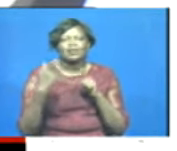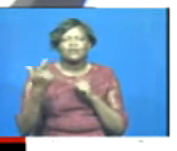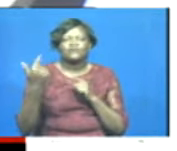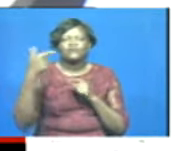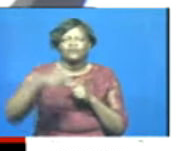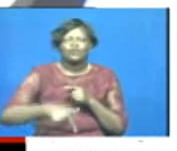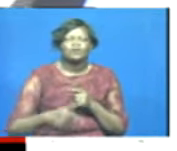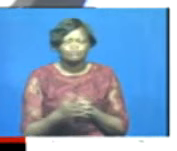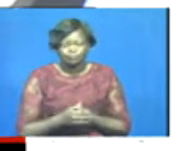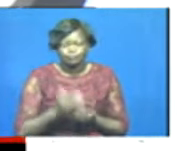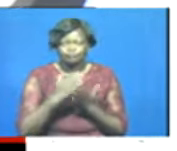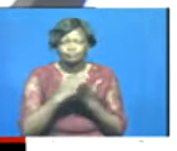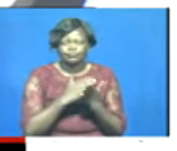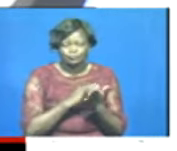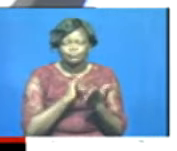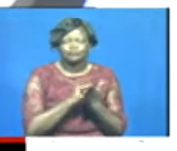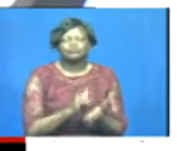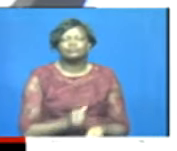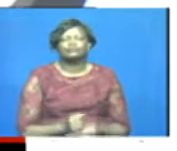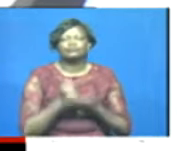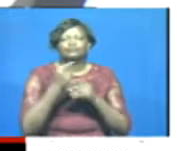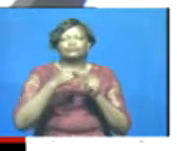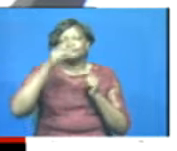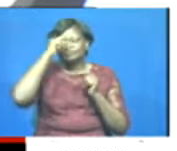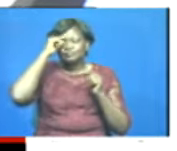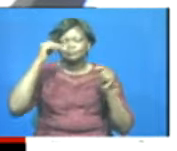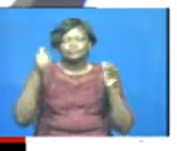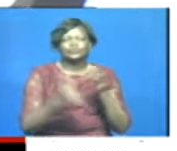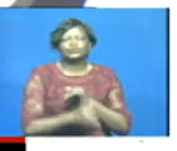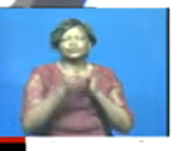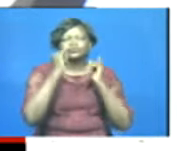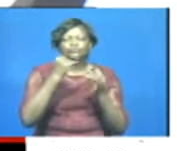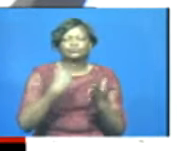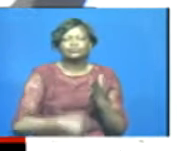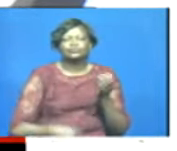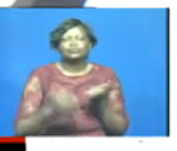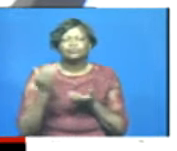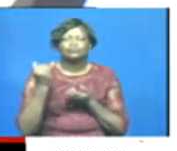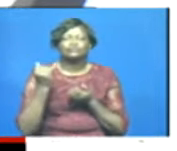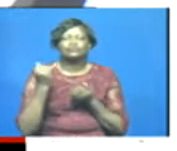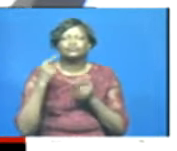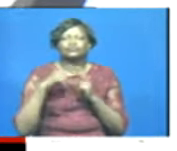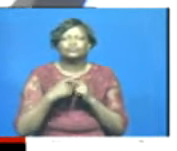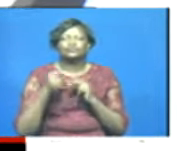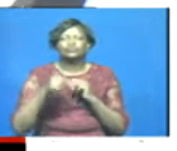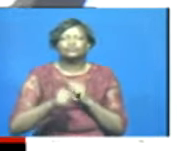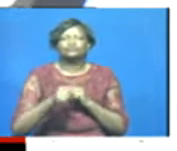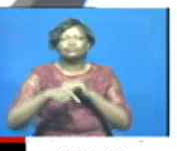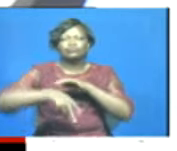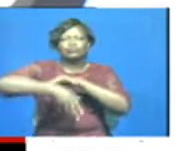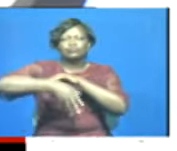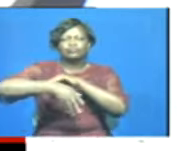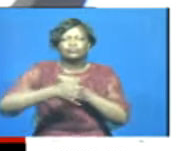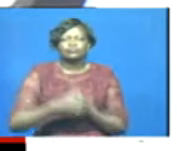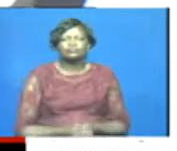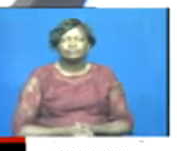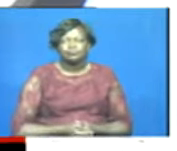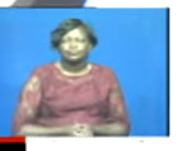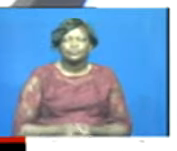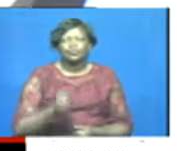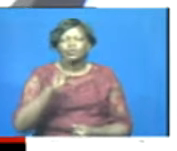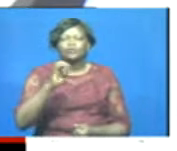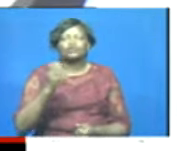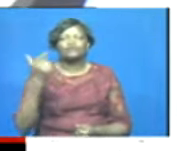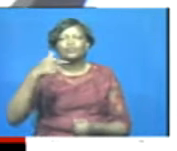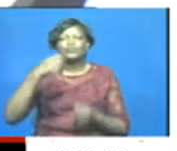subsidy program by the government. Under the new prices expected to come into force at midnight, a litre of petrol in Nairobi will